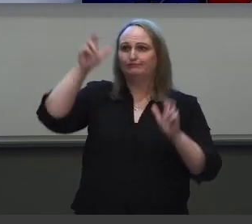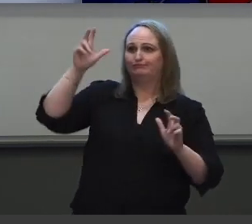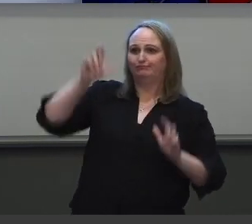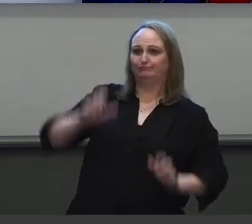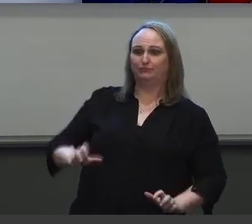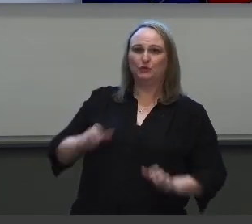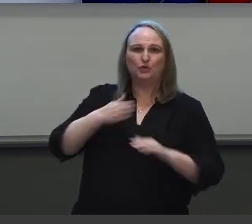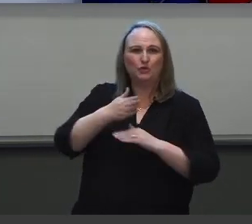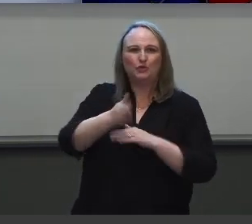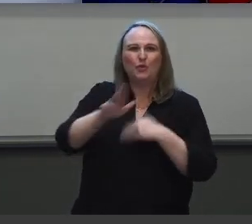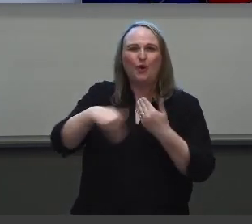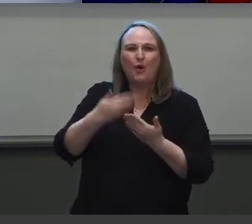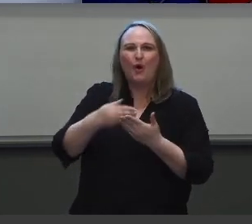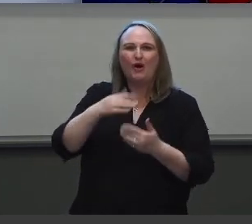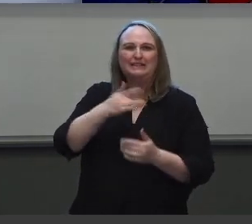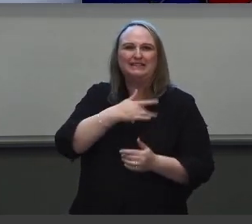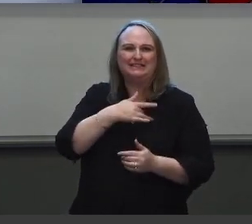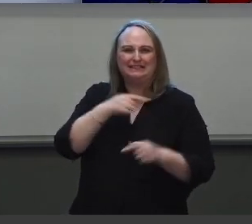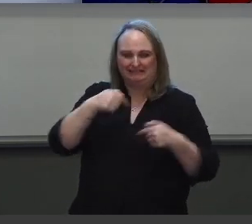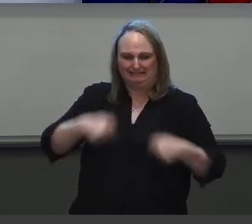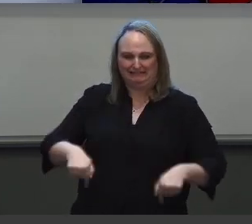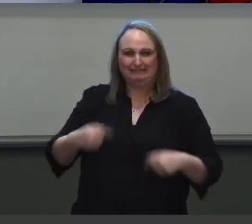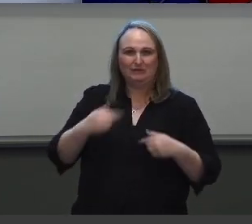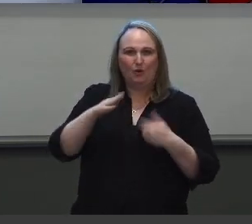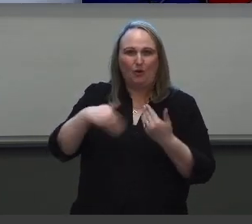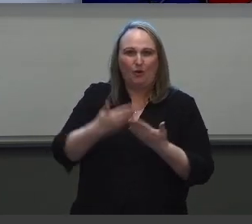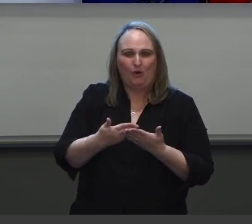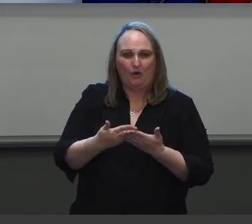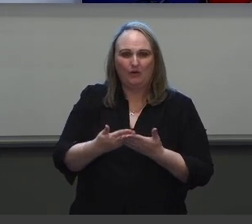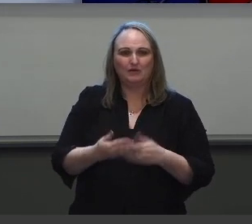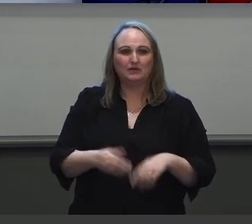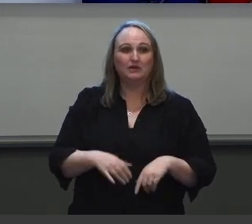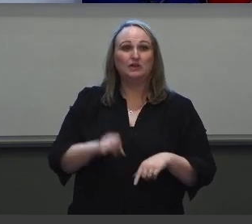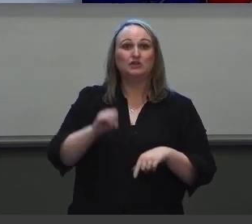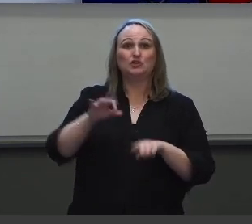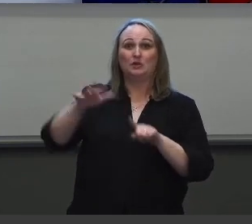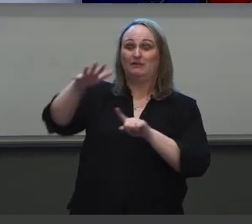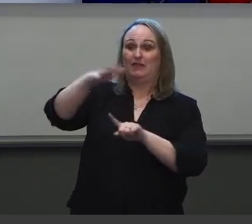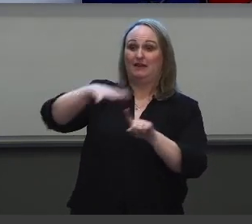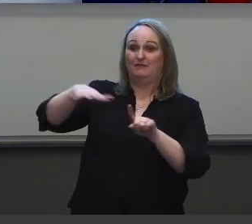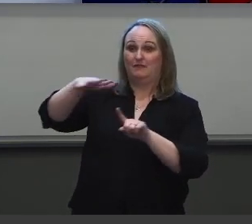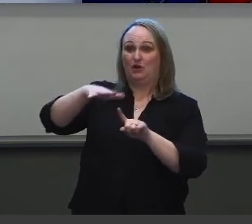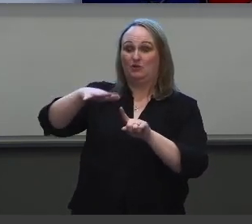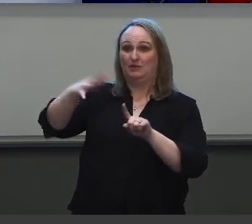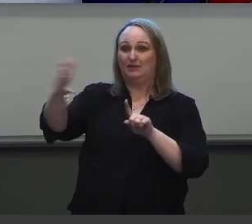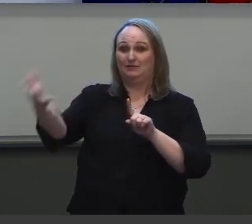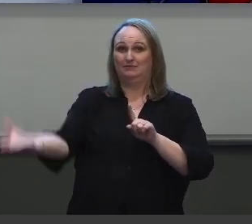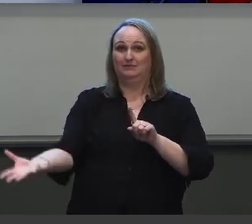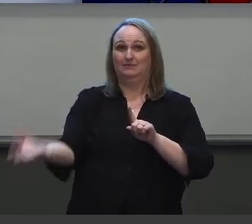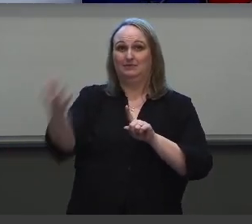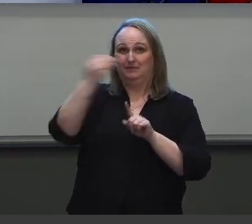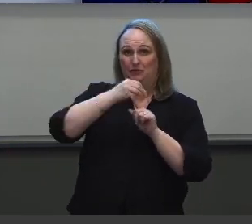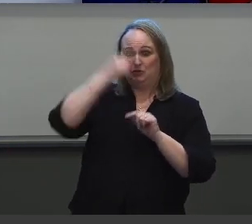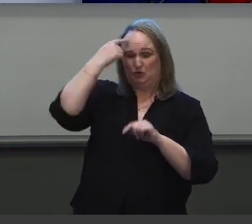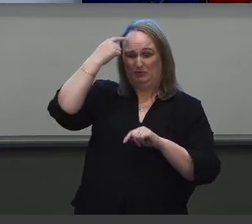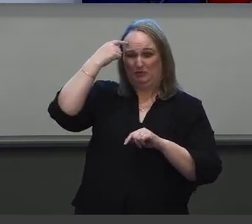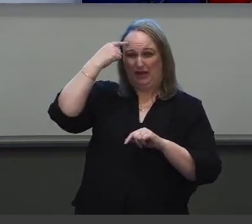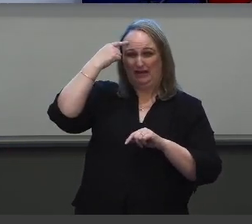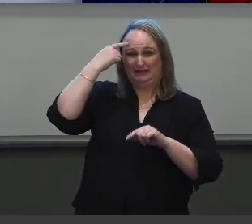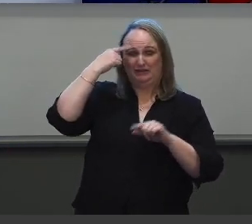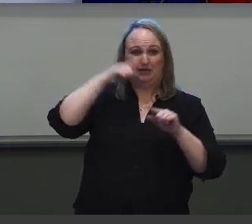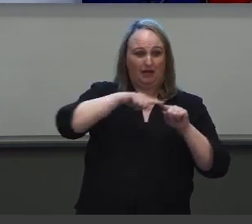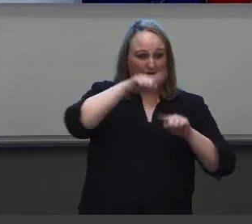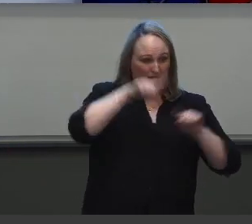through our senses. So if this route from our environment to our brain is different across different individuals, it's